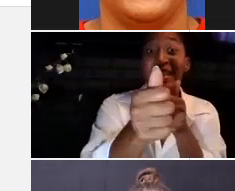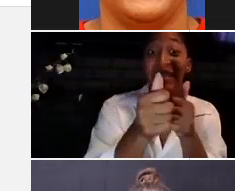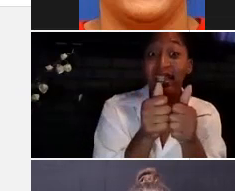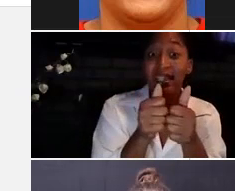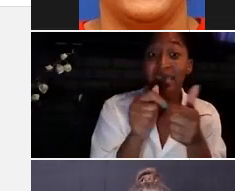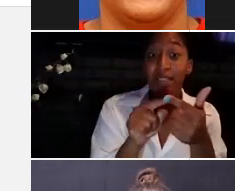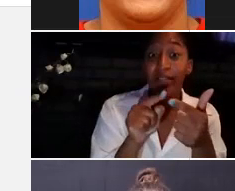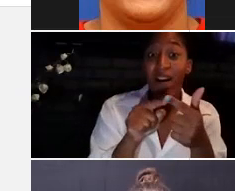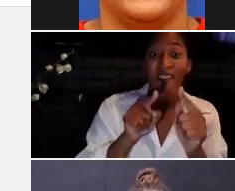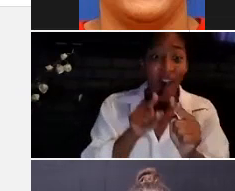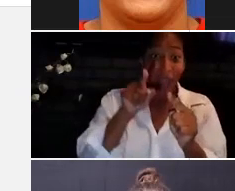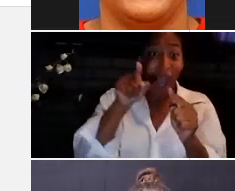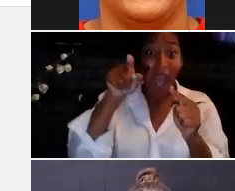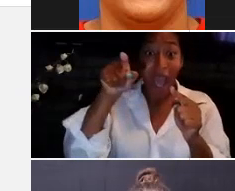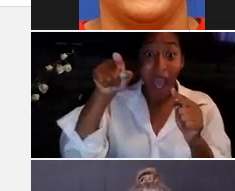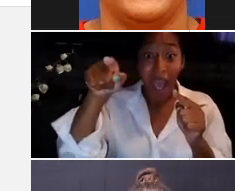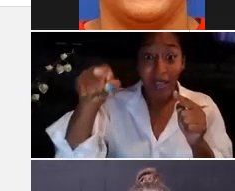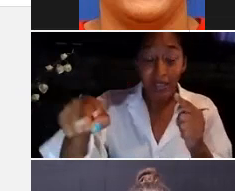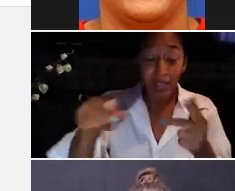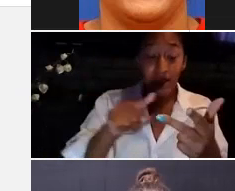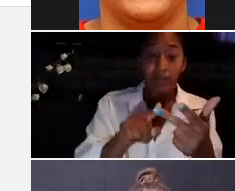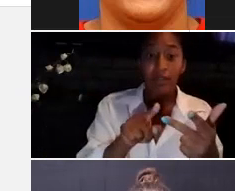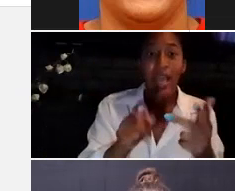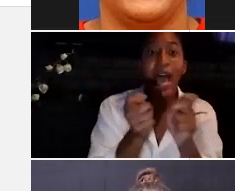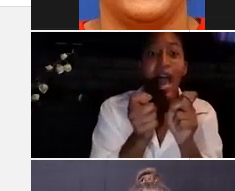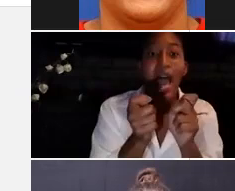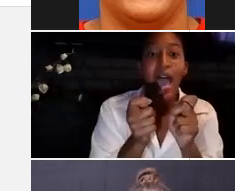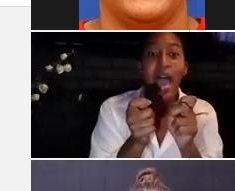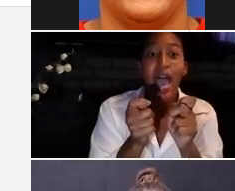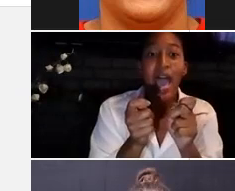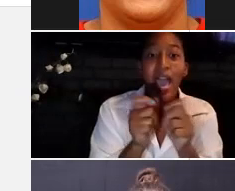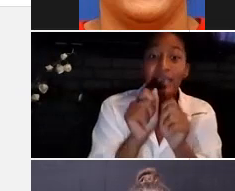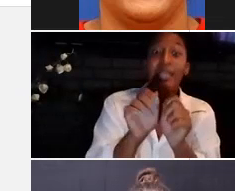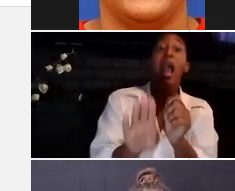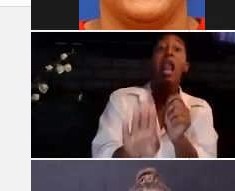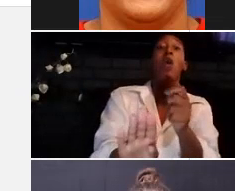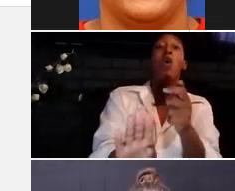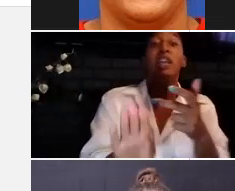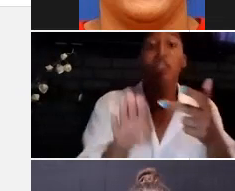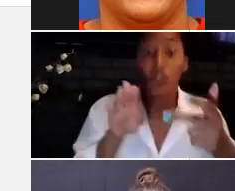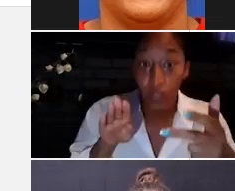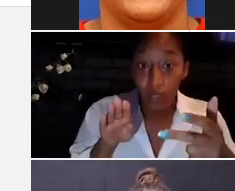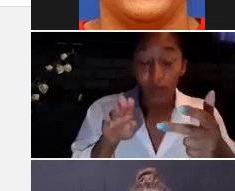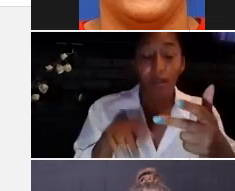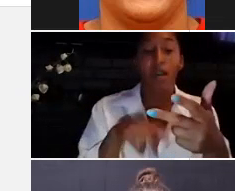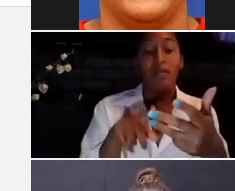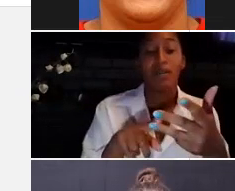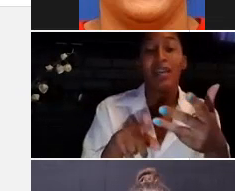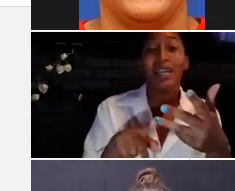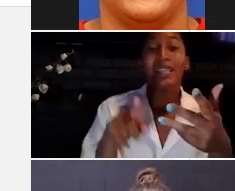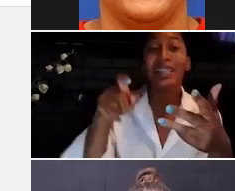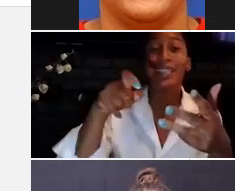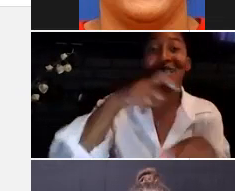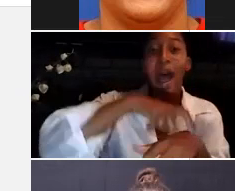time. I shouldn't say distance, position. Position, velocity, acceleration, and